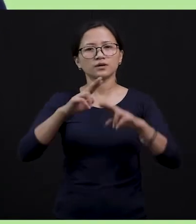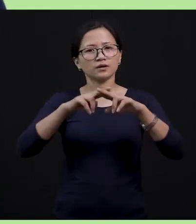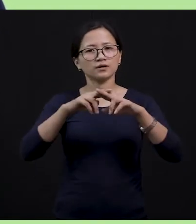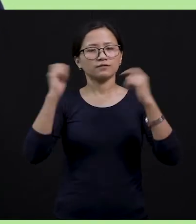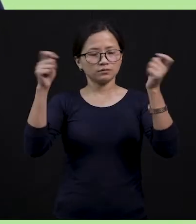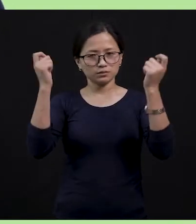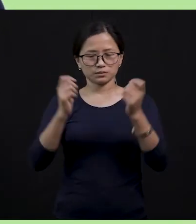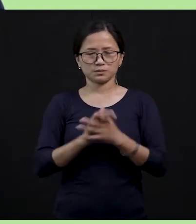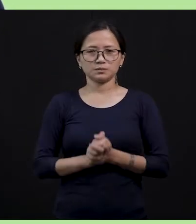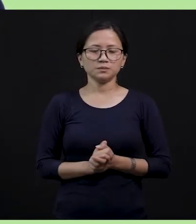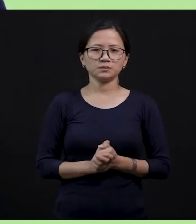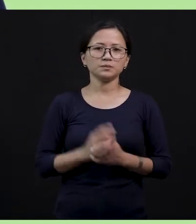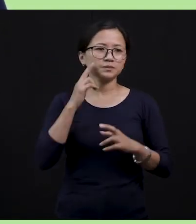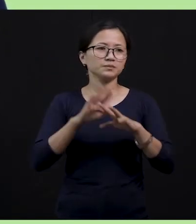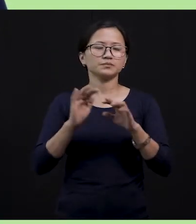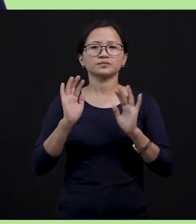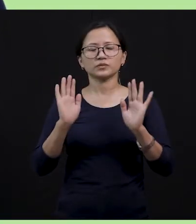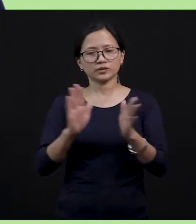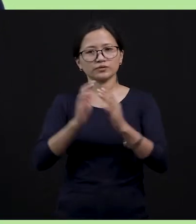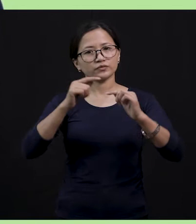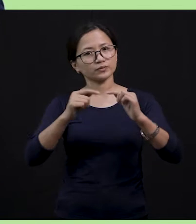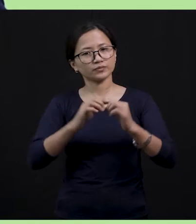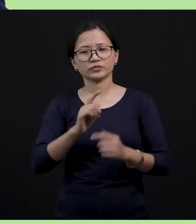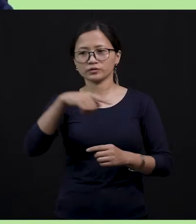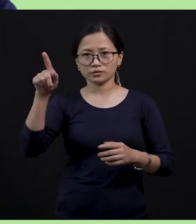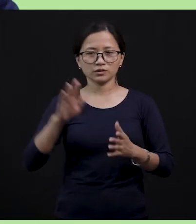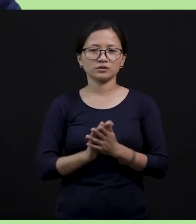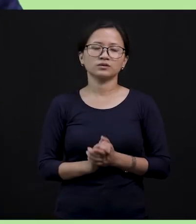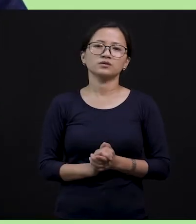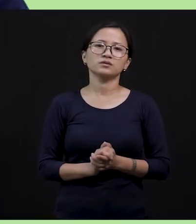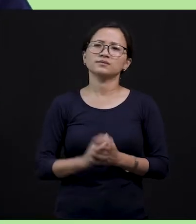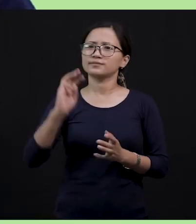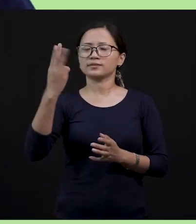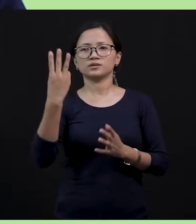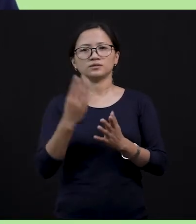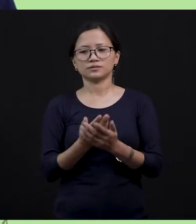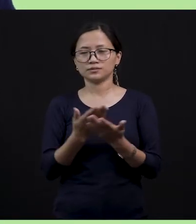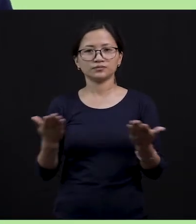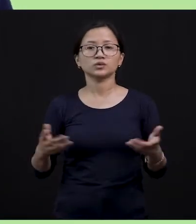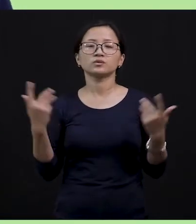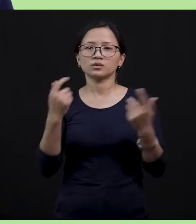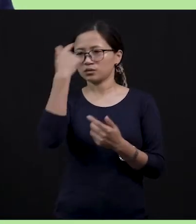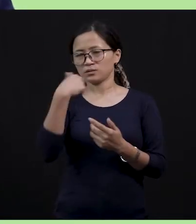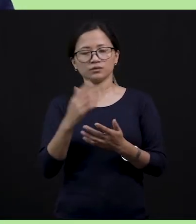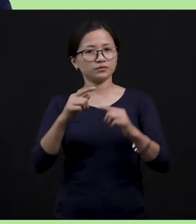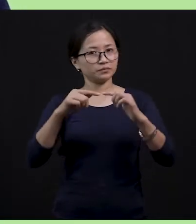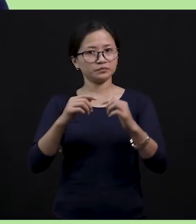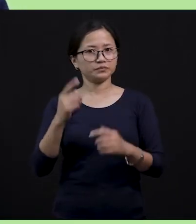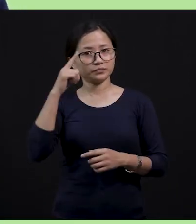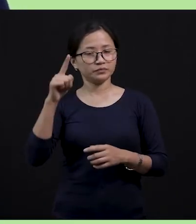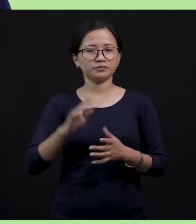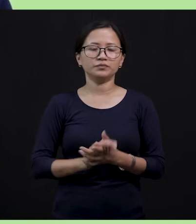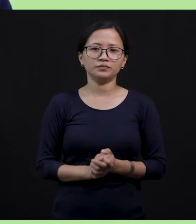festival. Then if you have to vote, if you have the right to vote, the third thing is, who do you vote for? So there